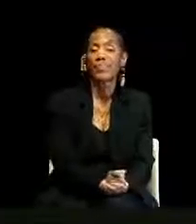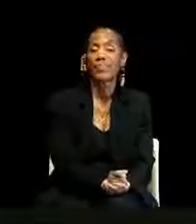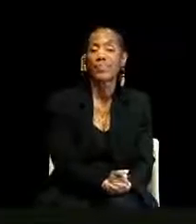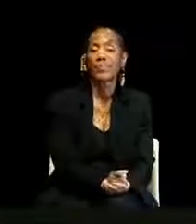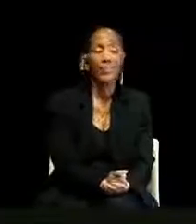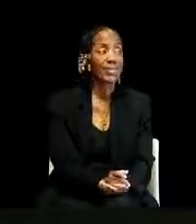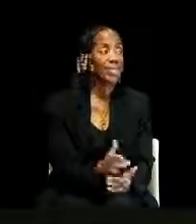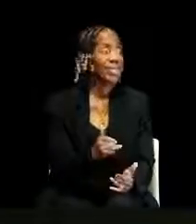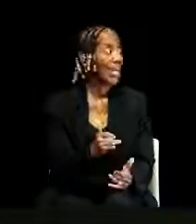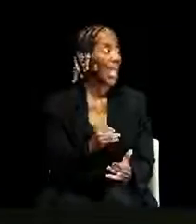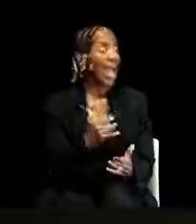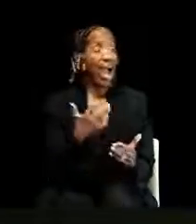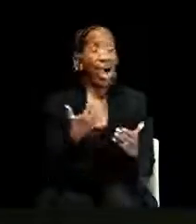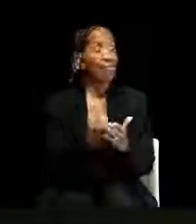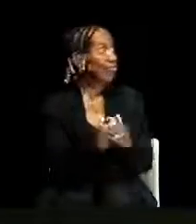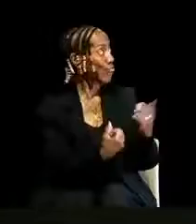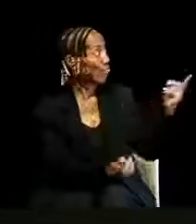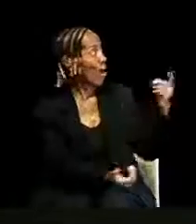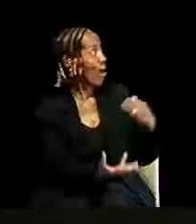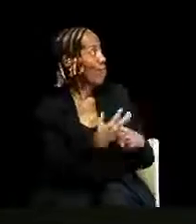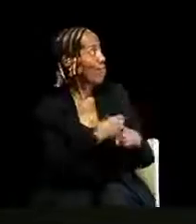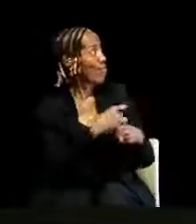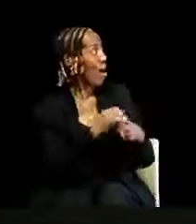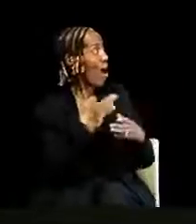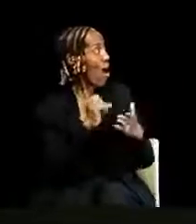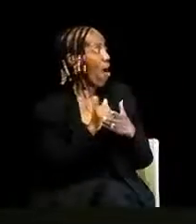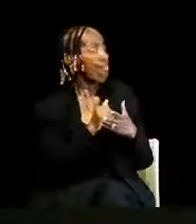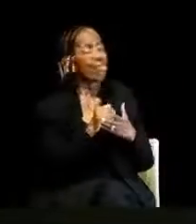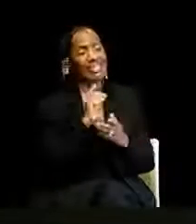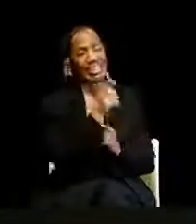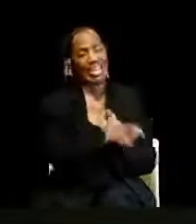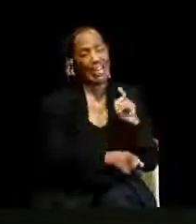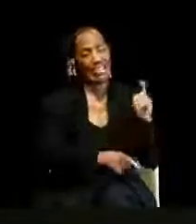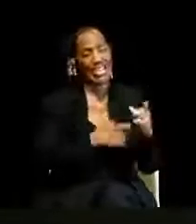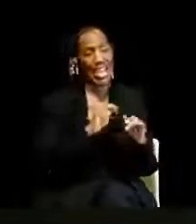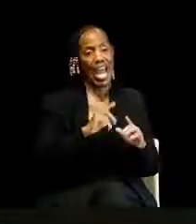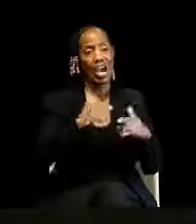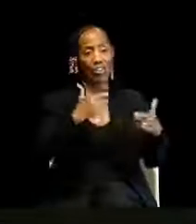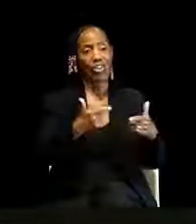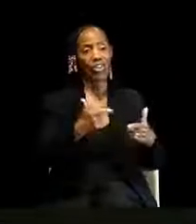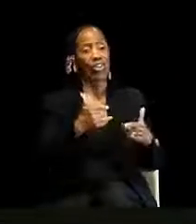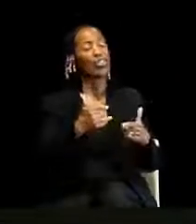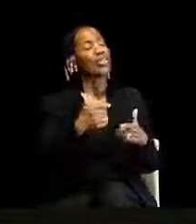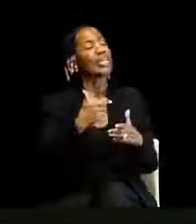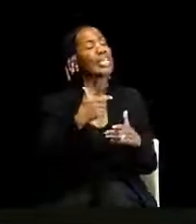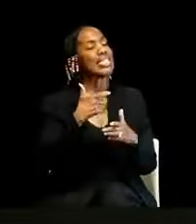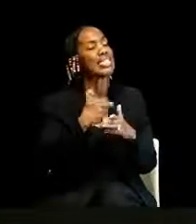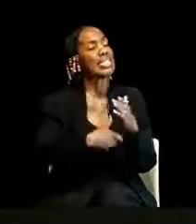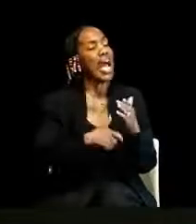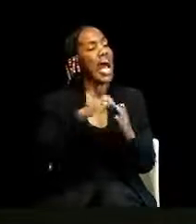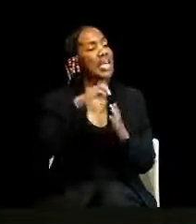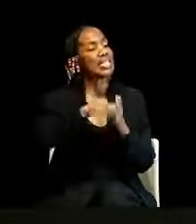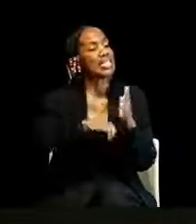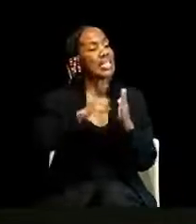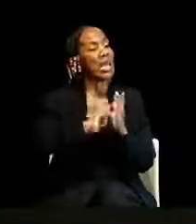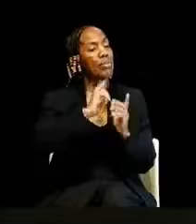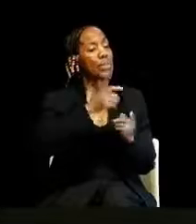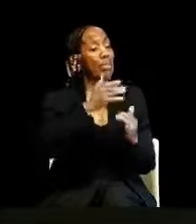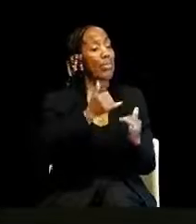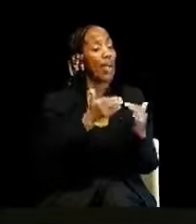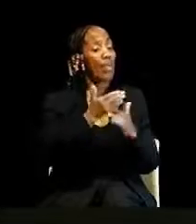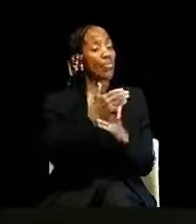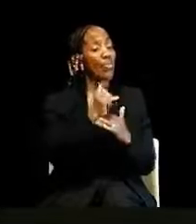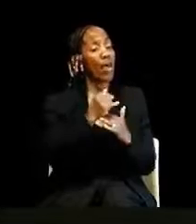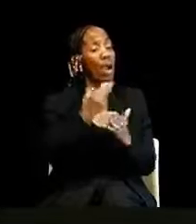And you have an opportunity to be part of this engine of generosity. You can make a tax-deductible donation right now through our